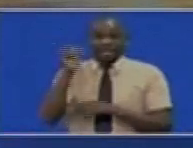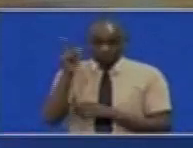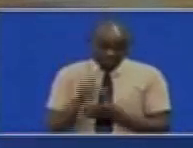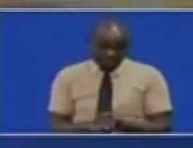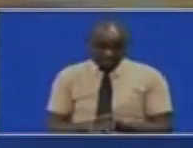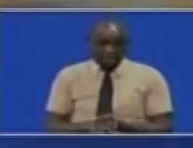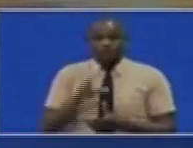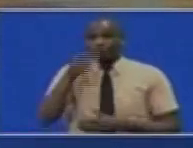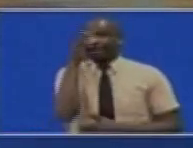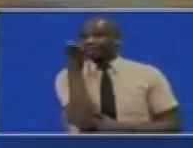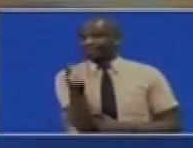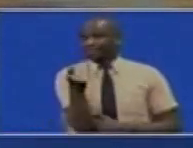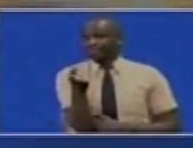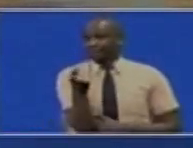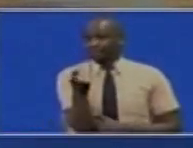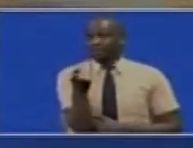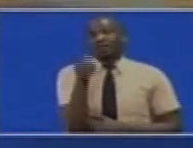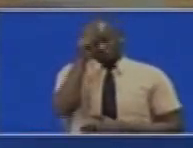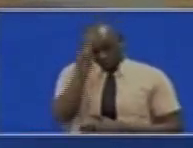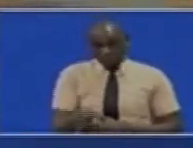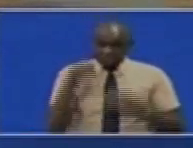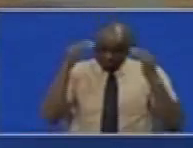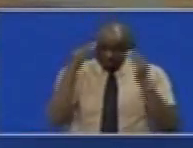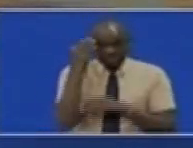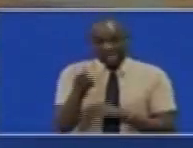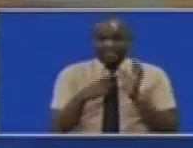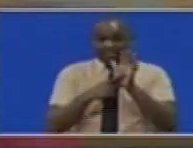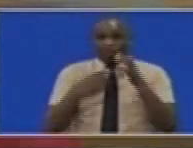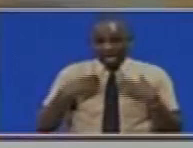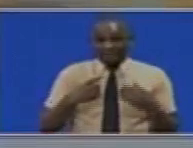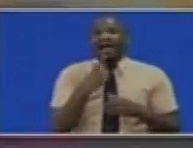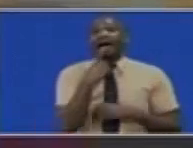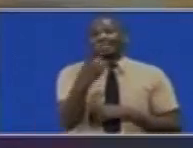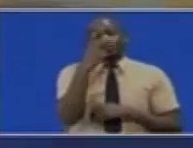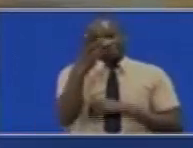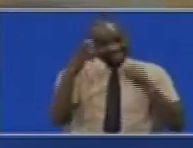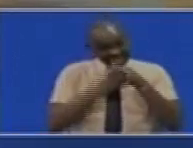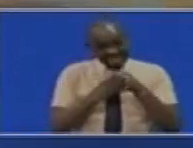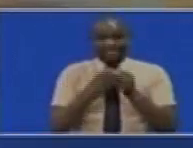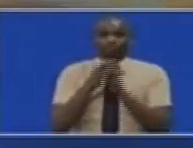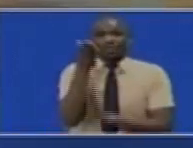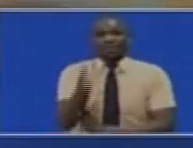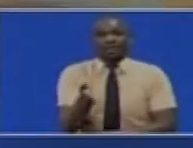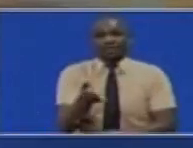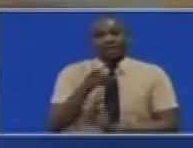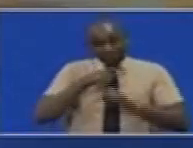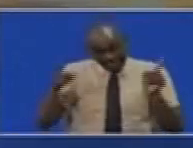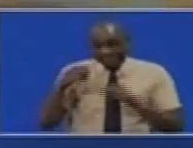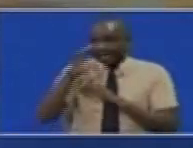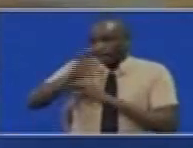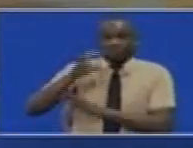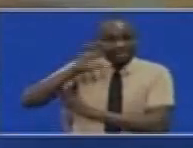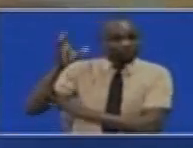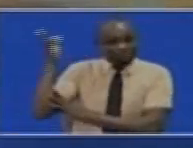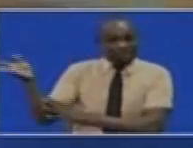Right. You find that the Magistrates Court in Nairobi, for example, has 129 matters, whereas in the